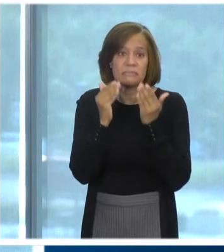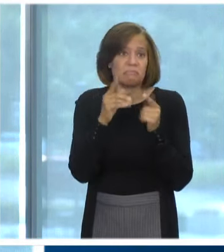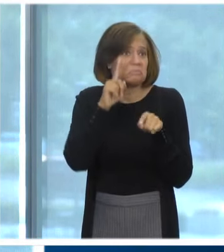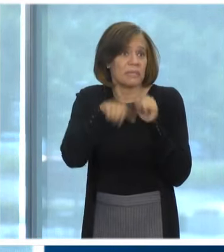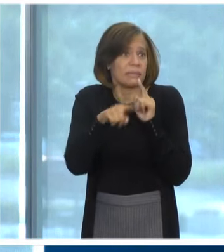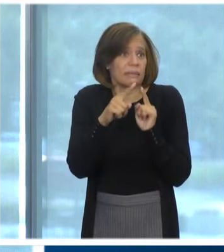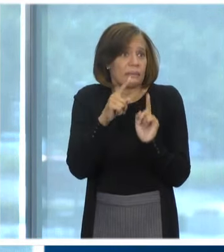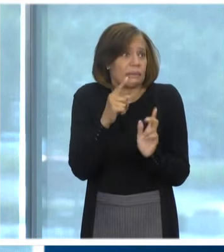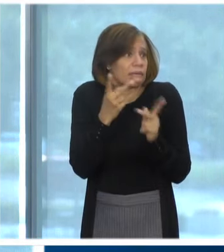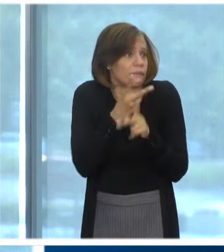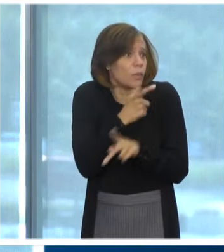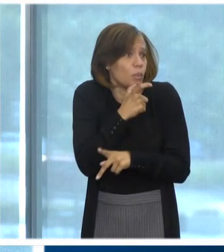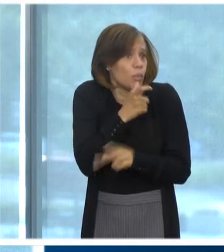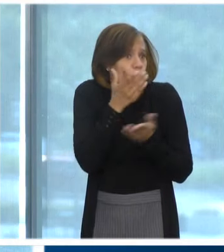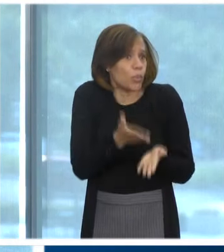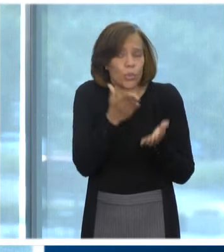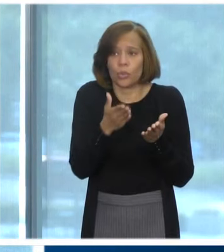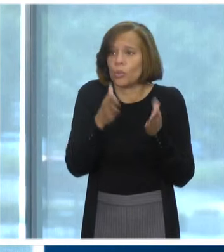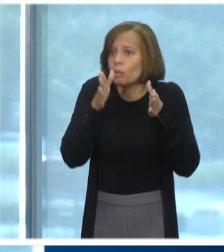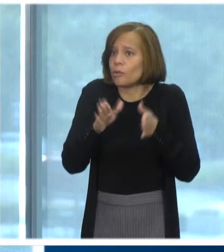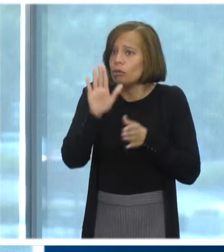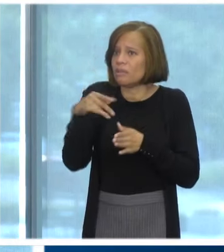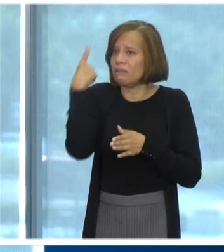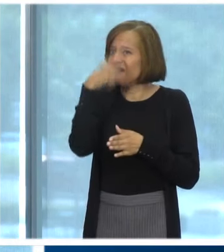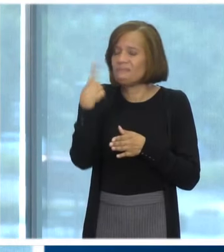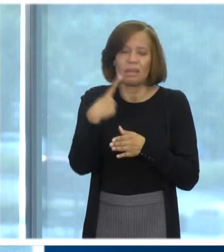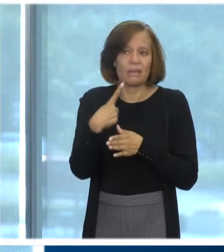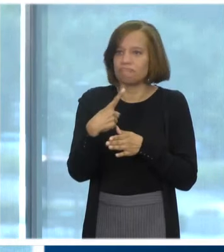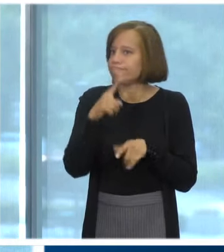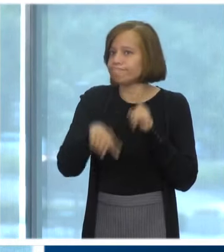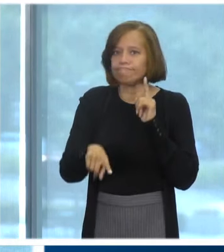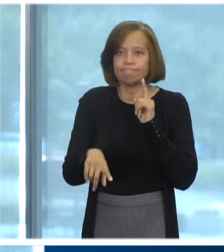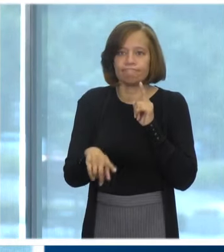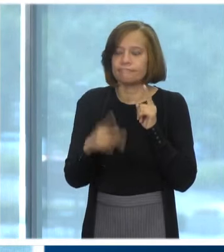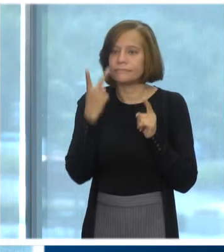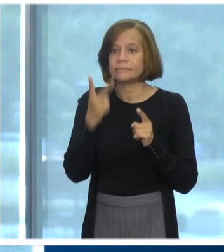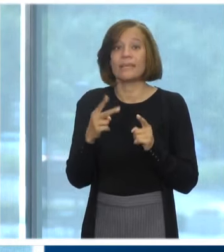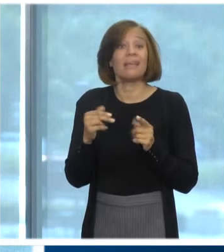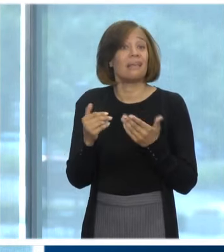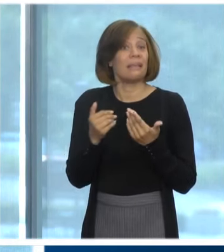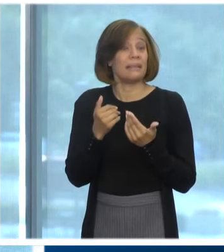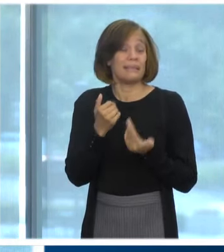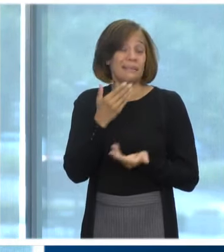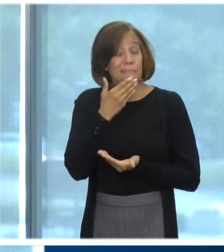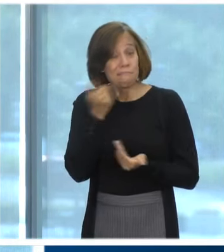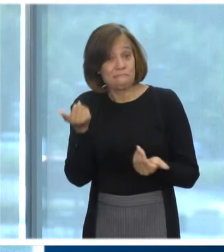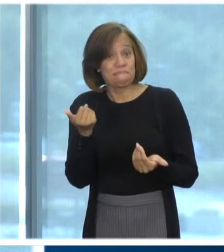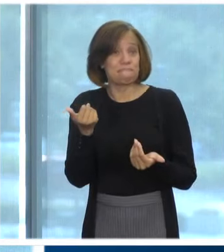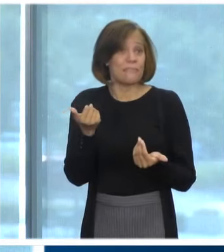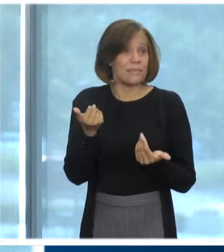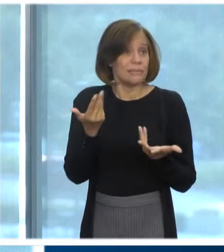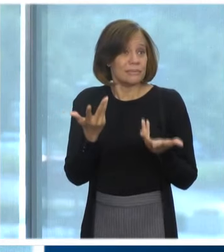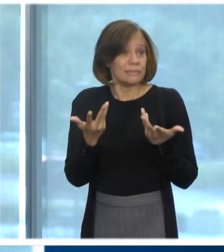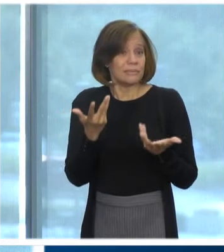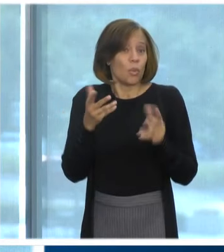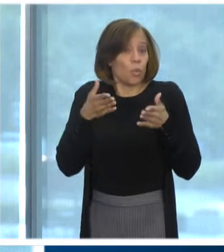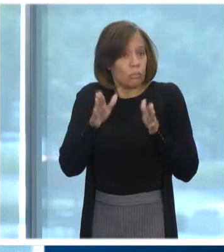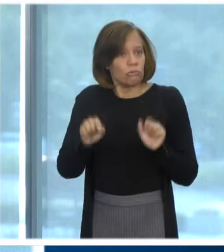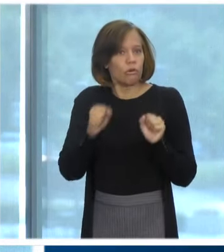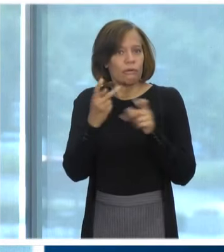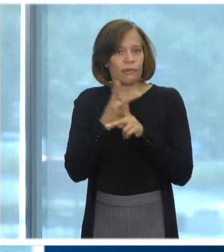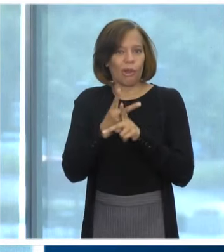be visible. The best identifier we would have in those cases was body type and size.